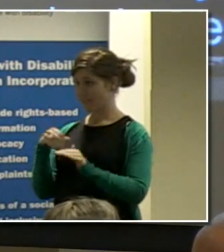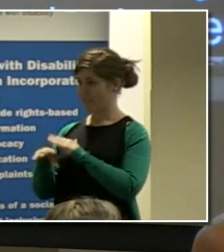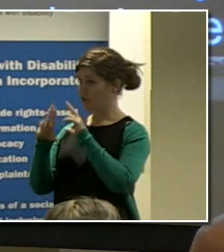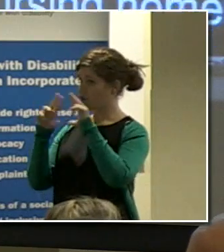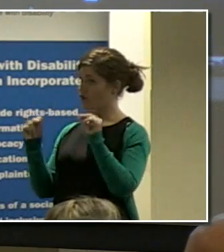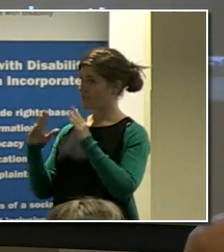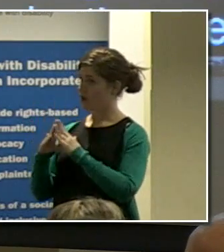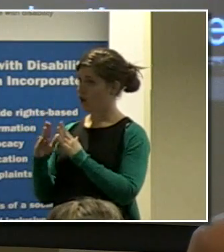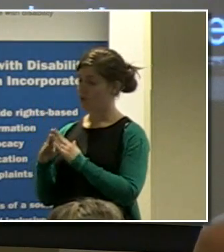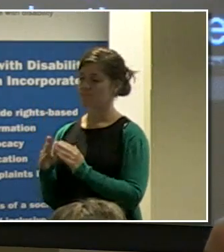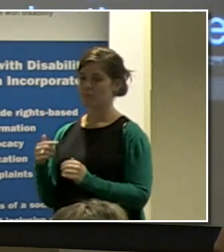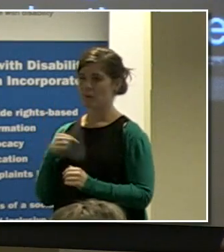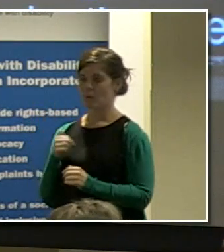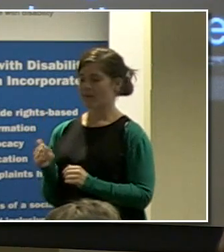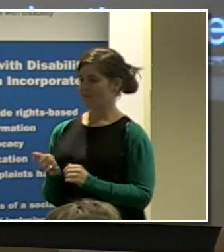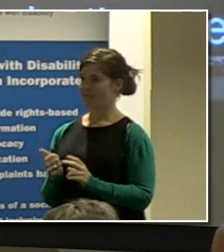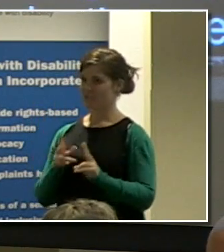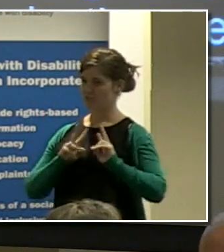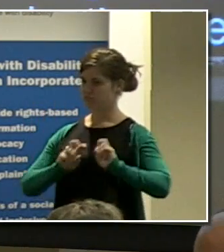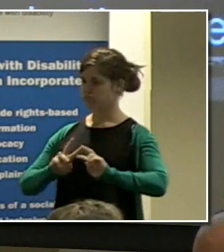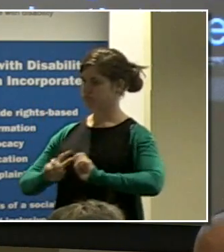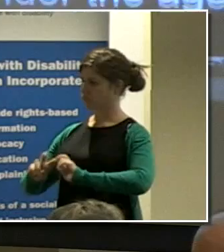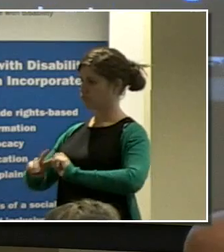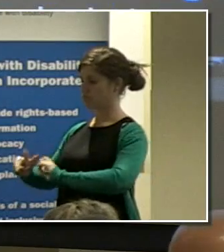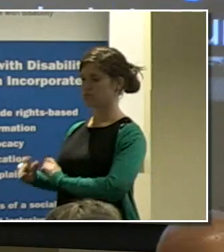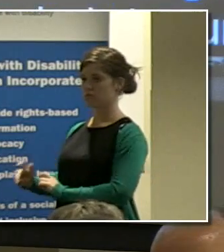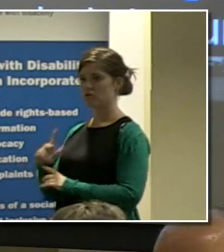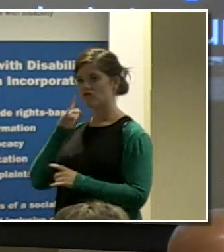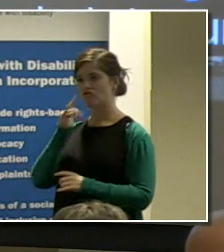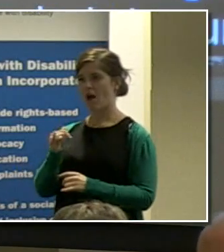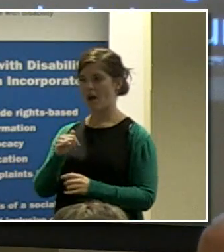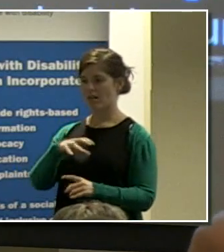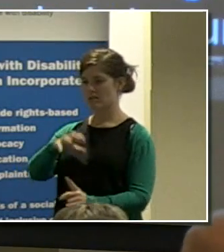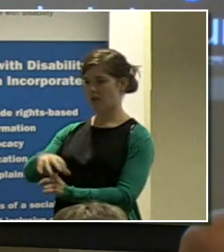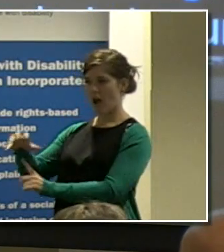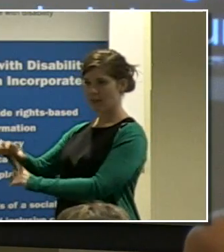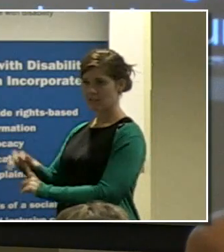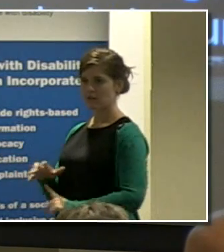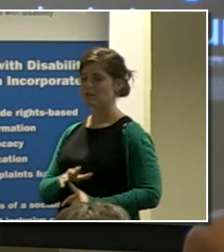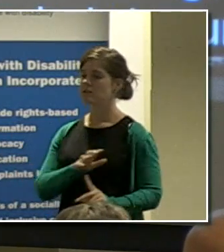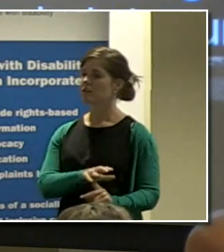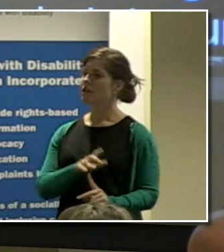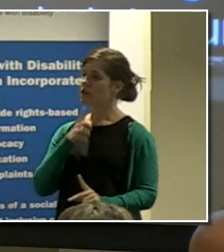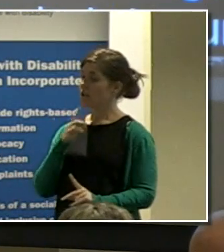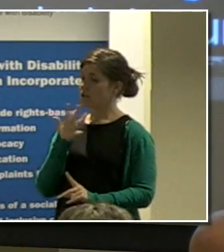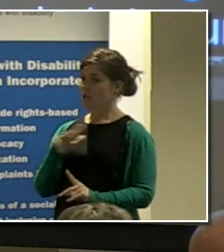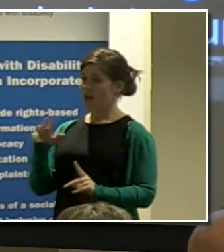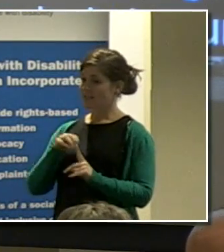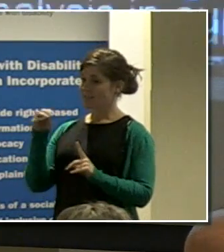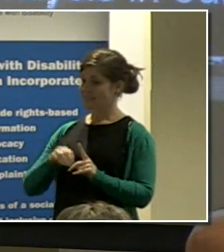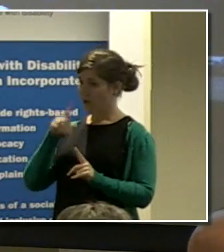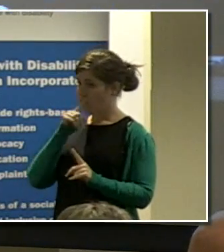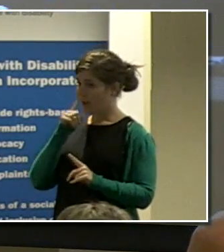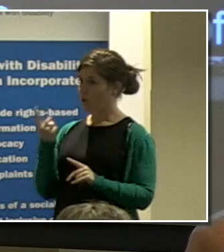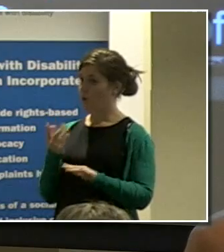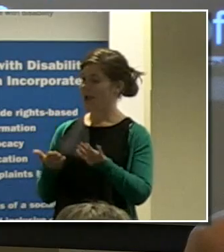we did an analysis in our trial sites, and 90% of the people under